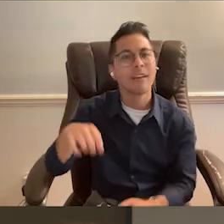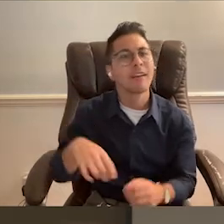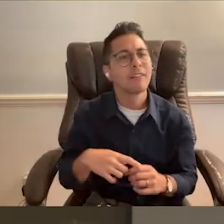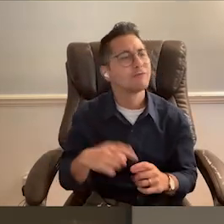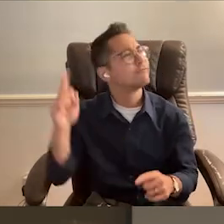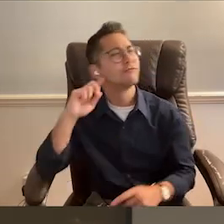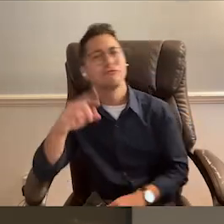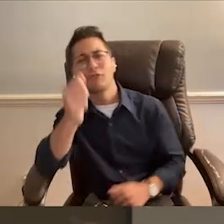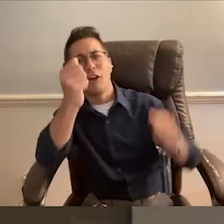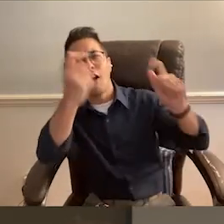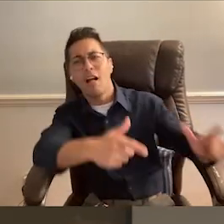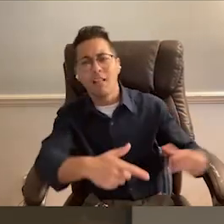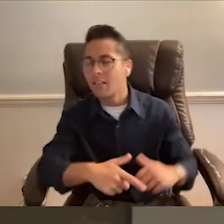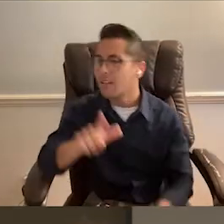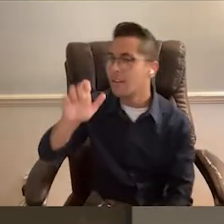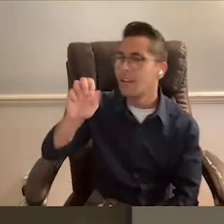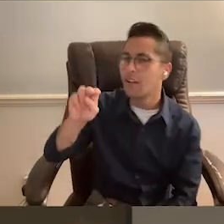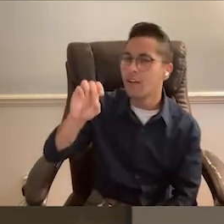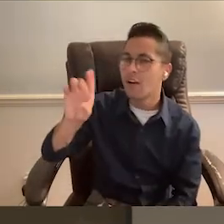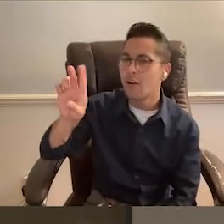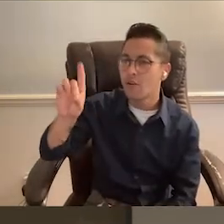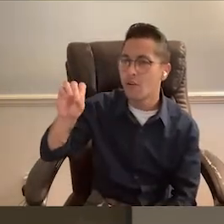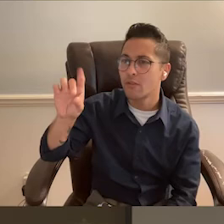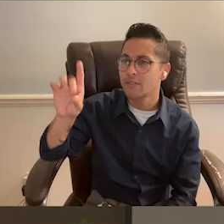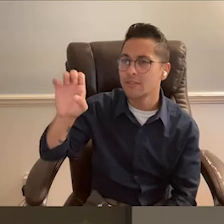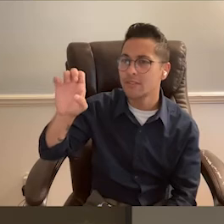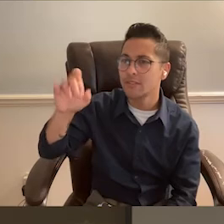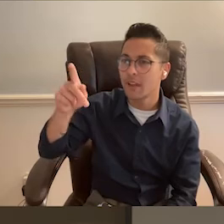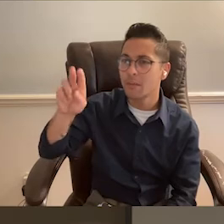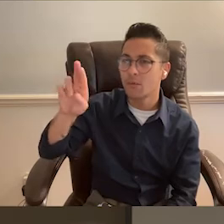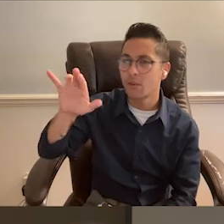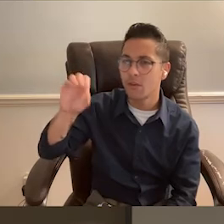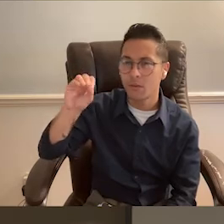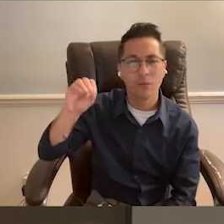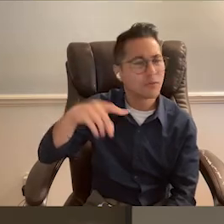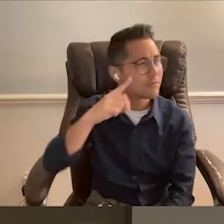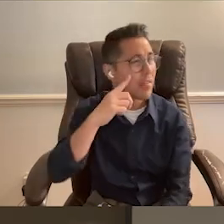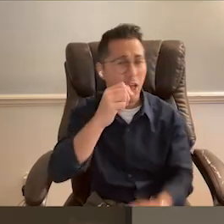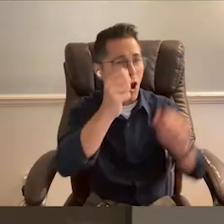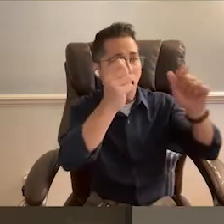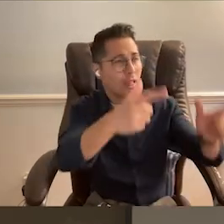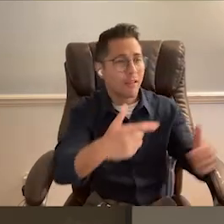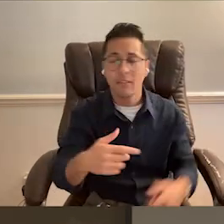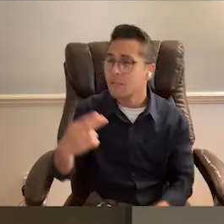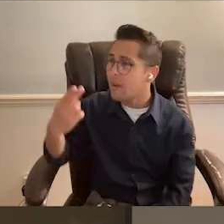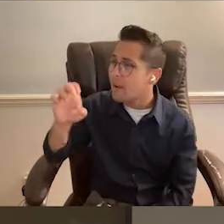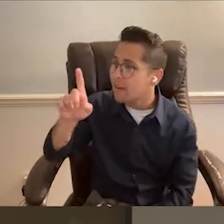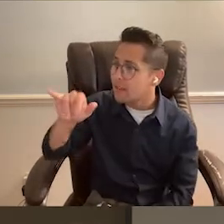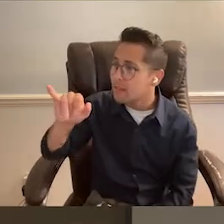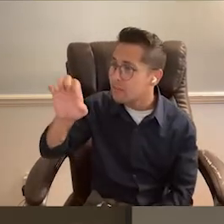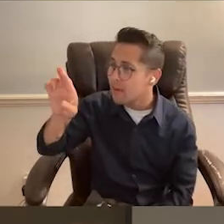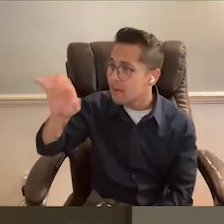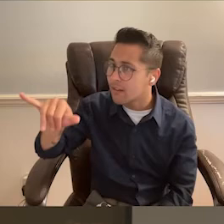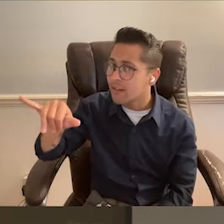Okay. So you think Kanye has one? What about Leonardo DiCaprio? I think all of